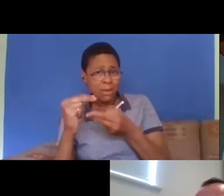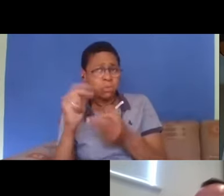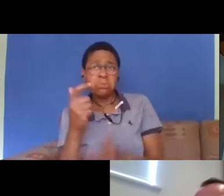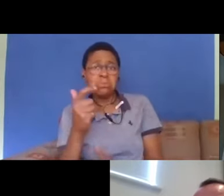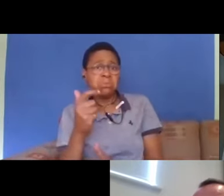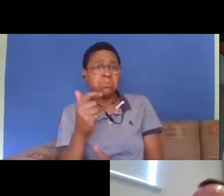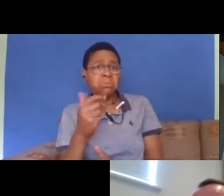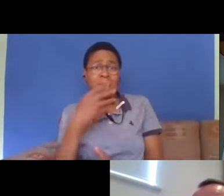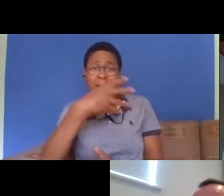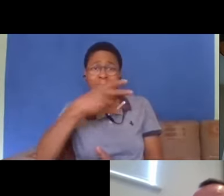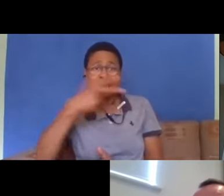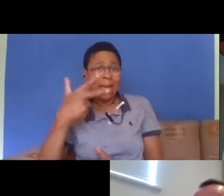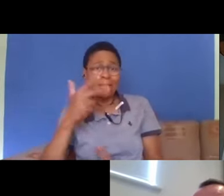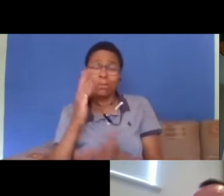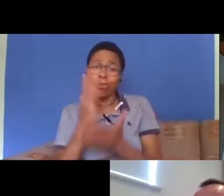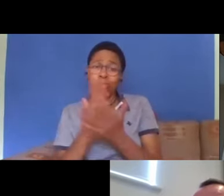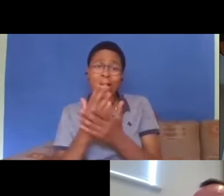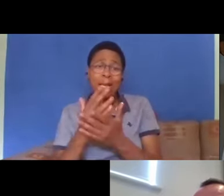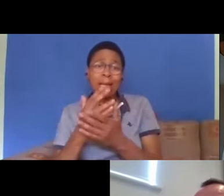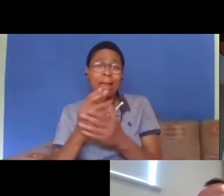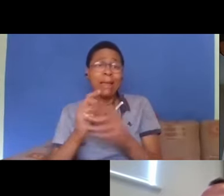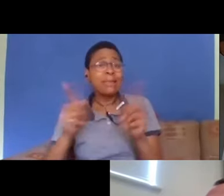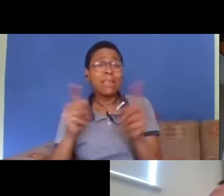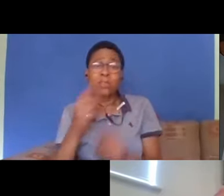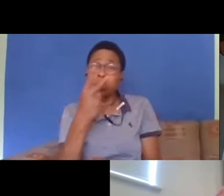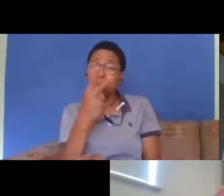Great, thank you, Matt.